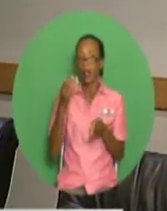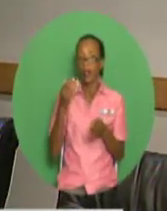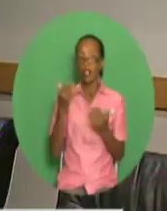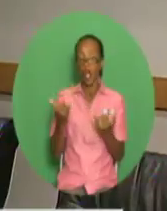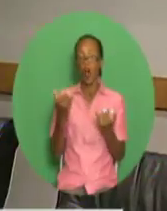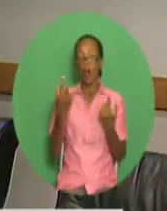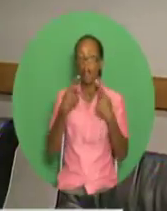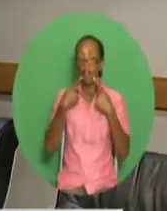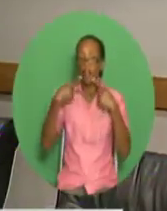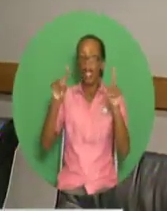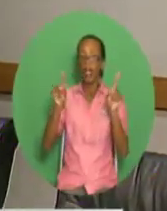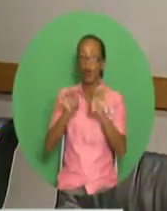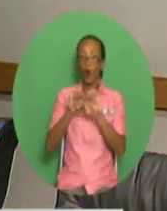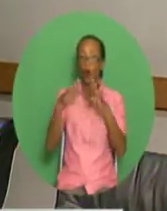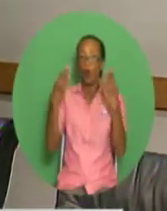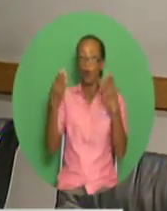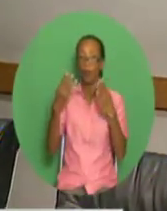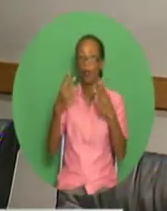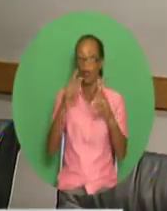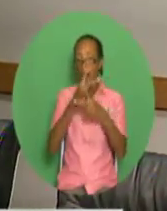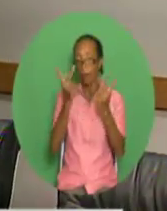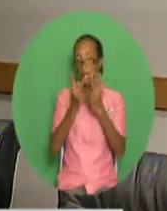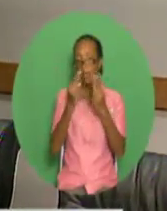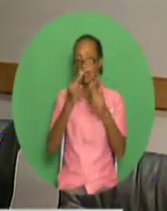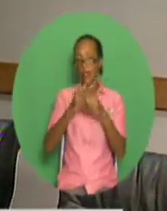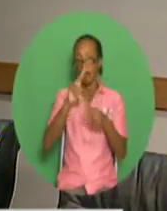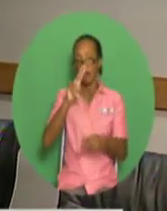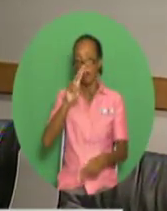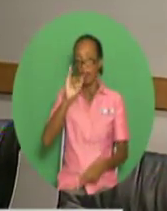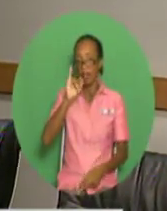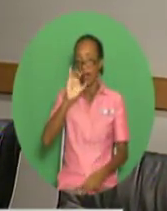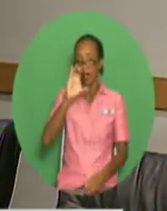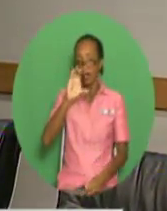finally opened the Victoria Keys.